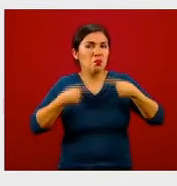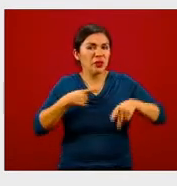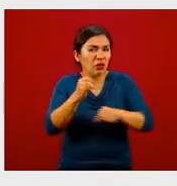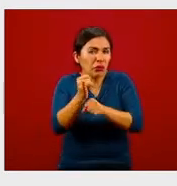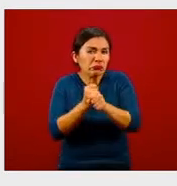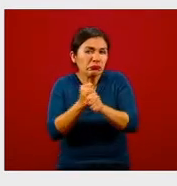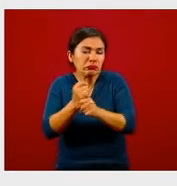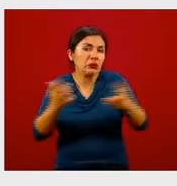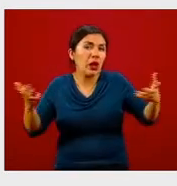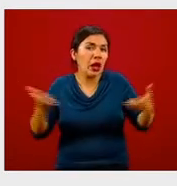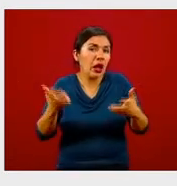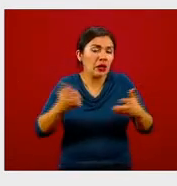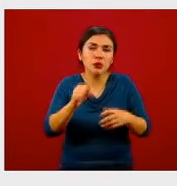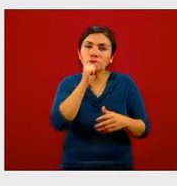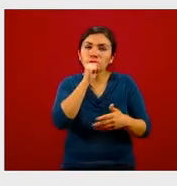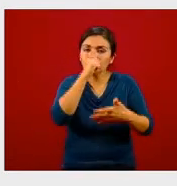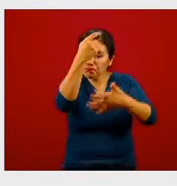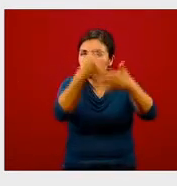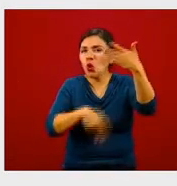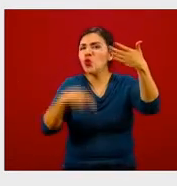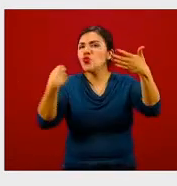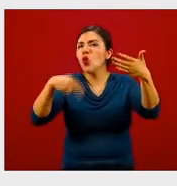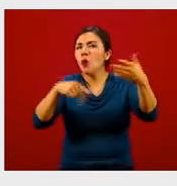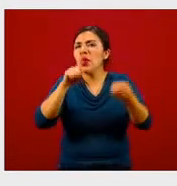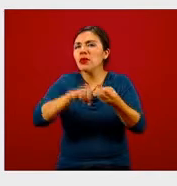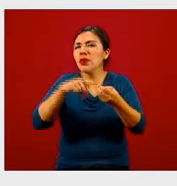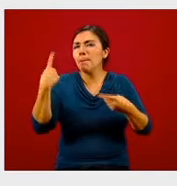can be downloaded.